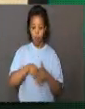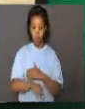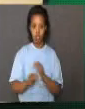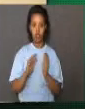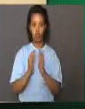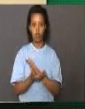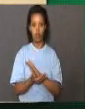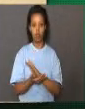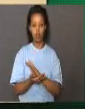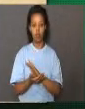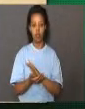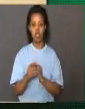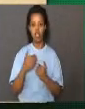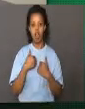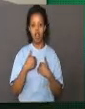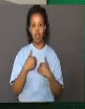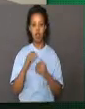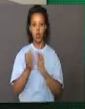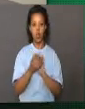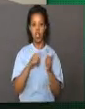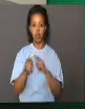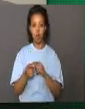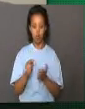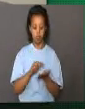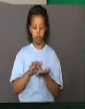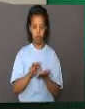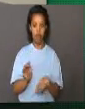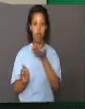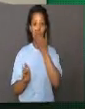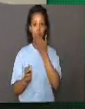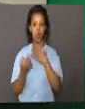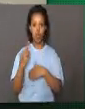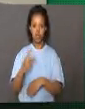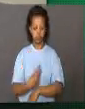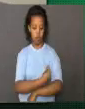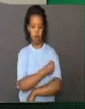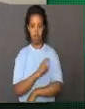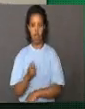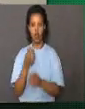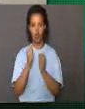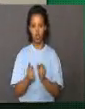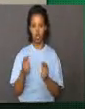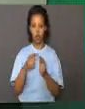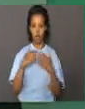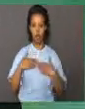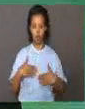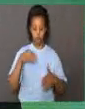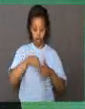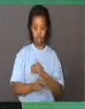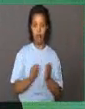the antibiotic can be swallowed or injected into the body.